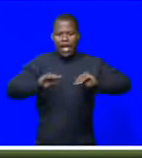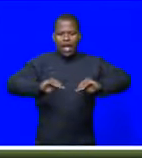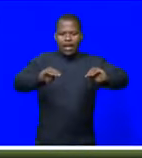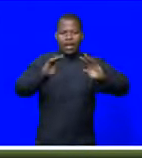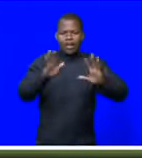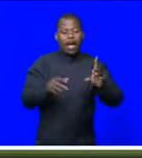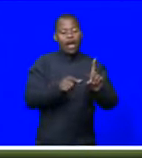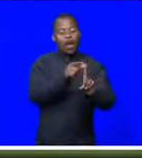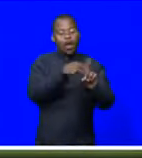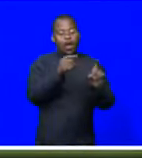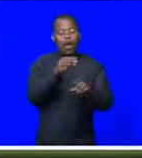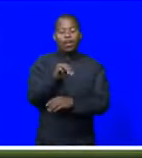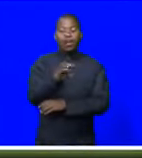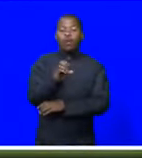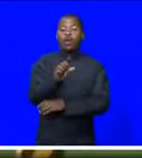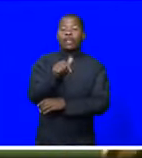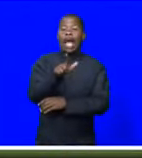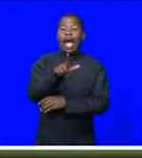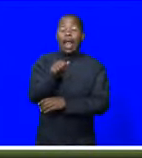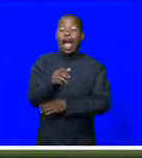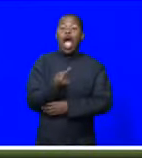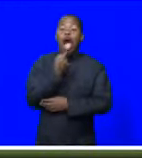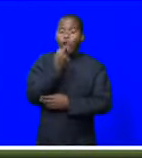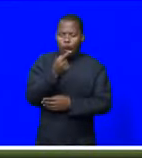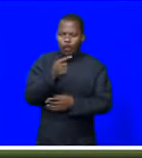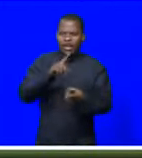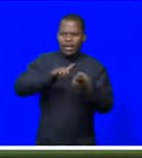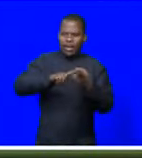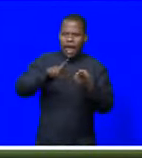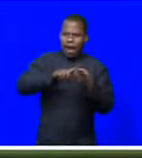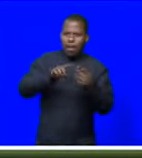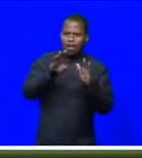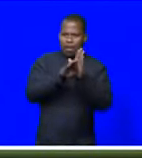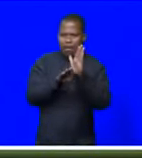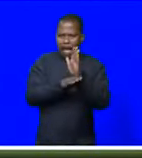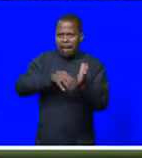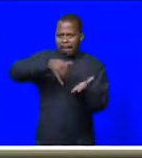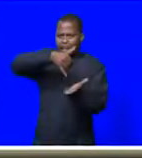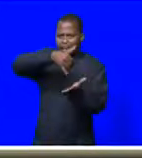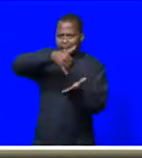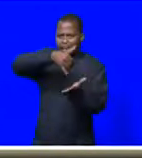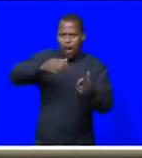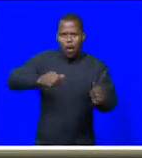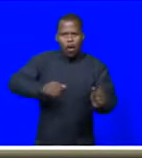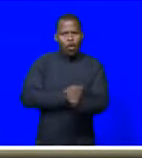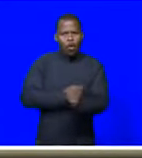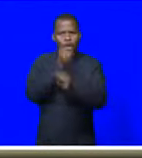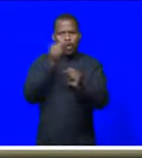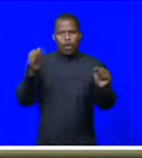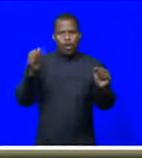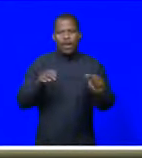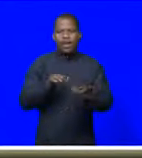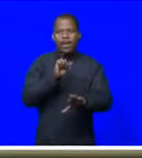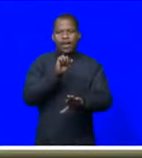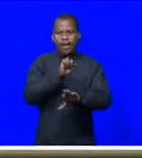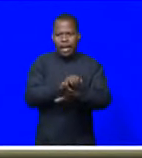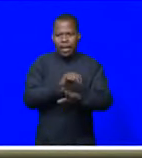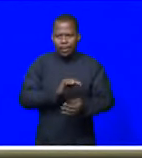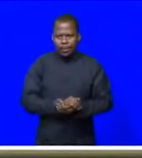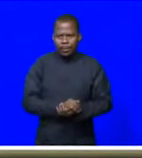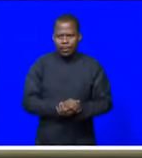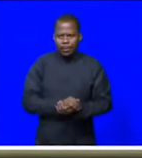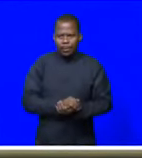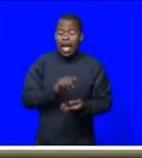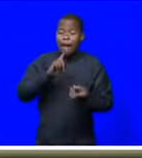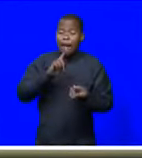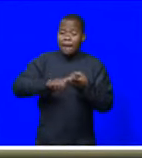that his side is still in the title chase. No, the chances are still there. Remember, we play in 4 games. Once again, if